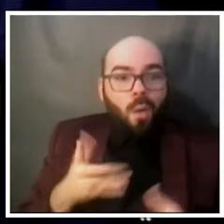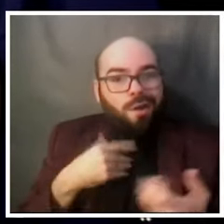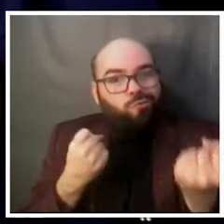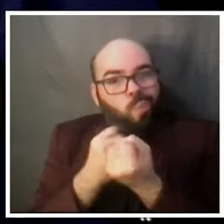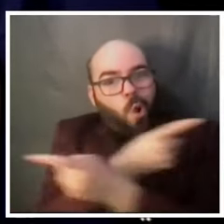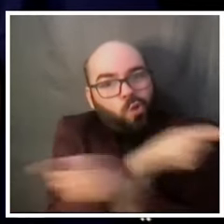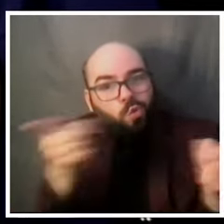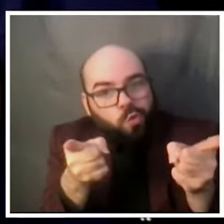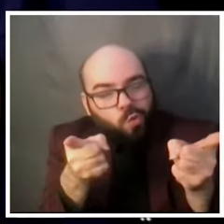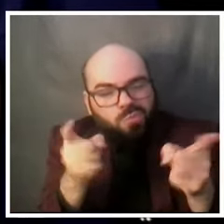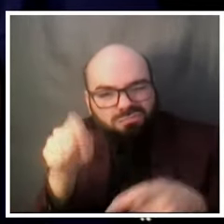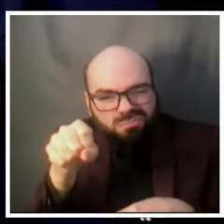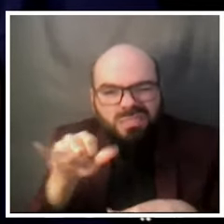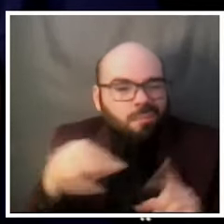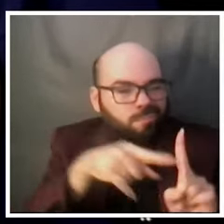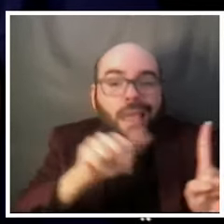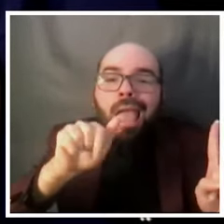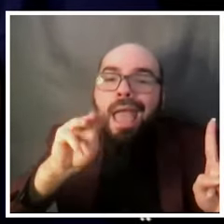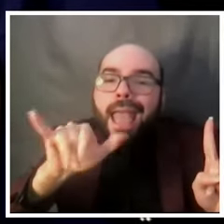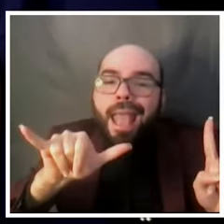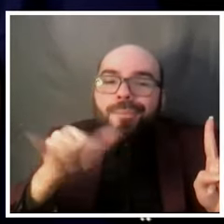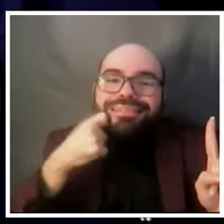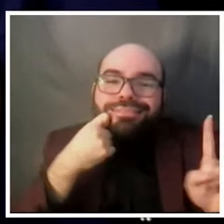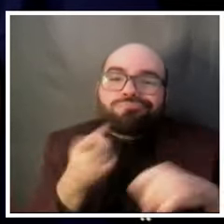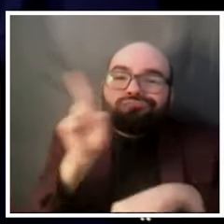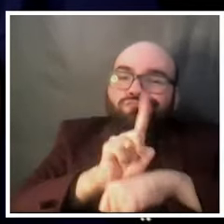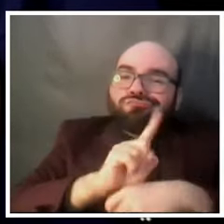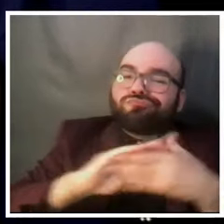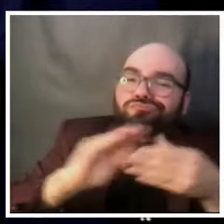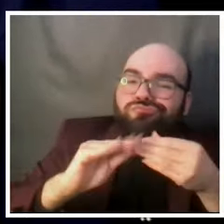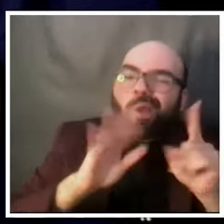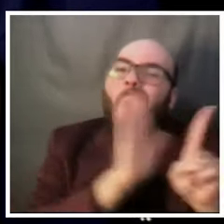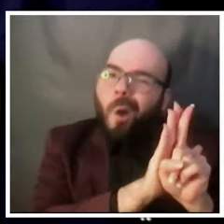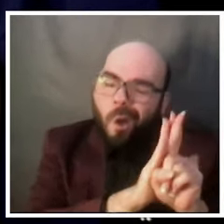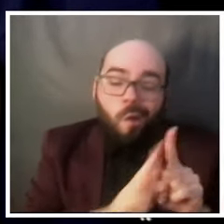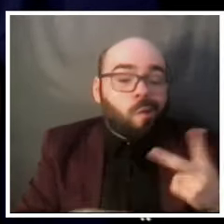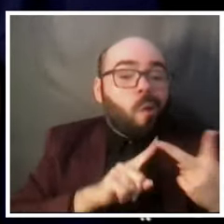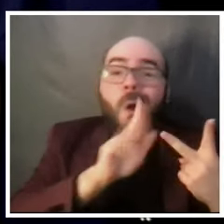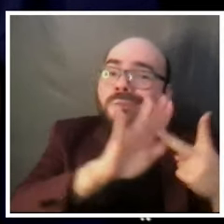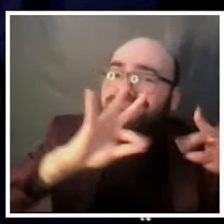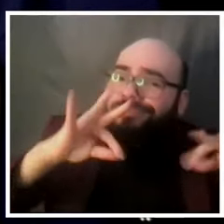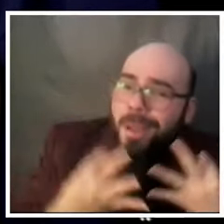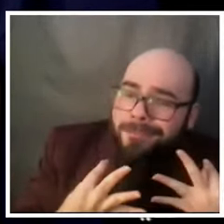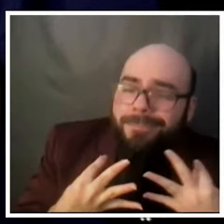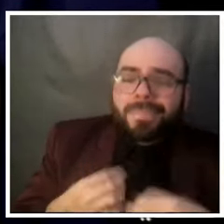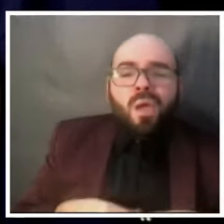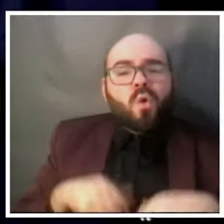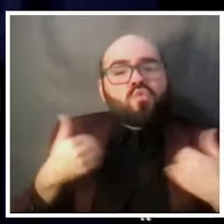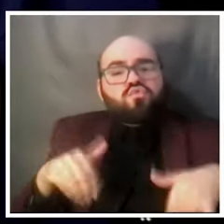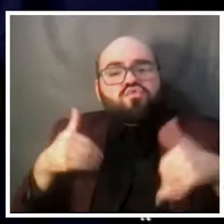credit I extended during the pandemic put up to $300